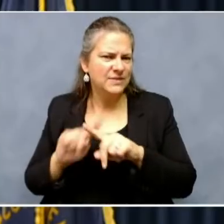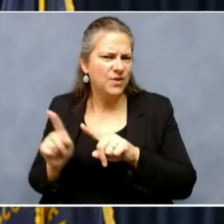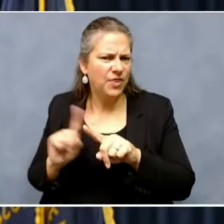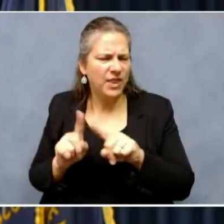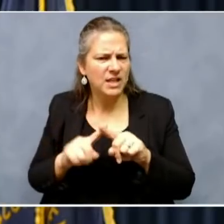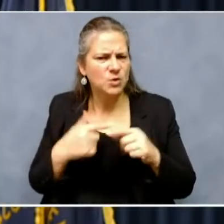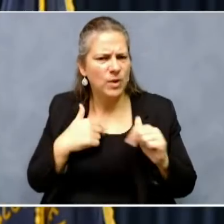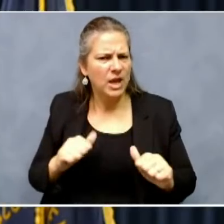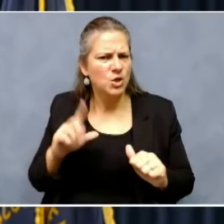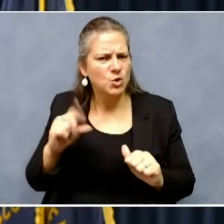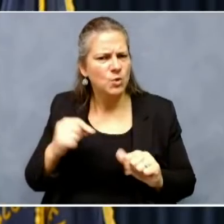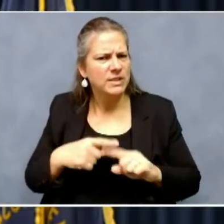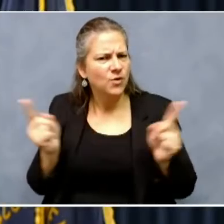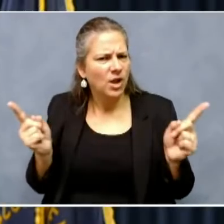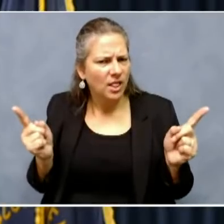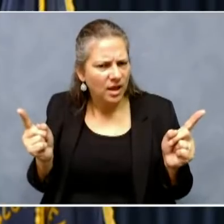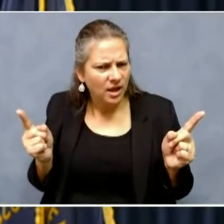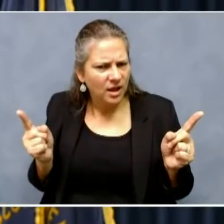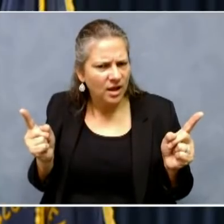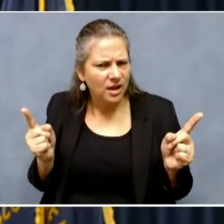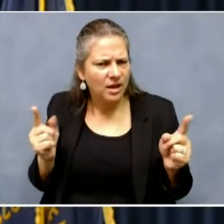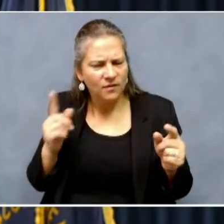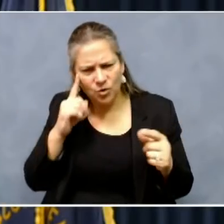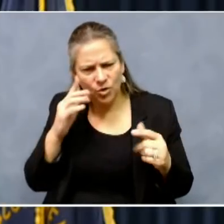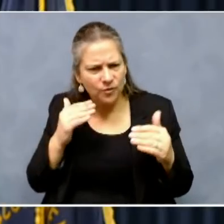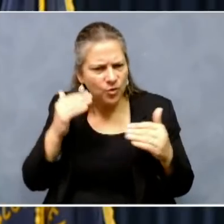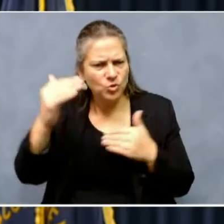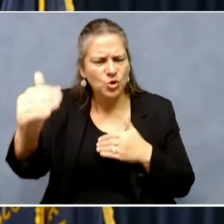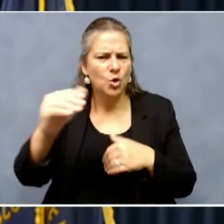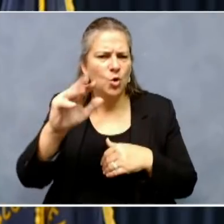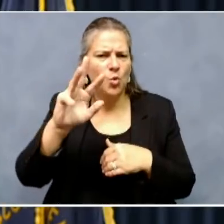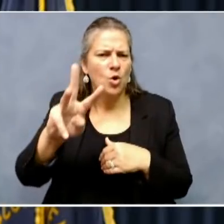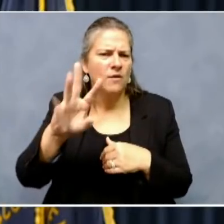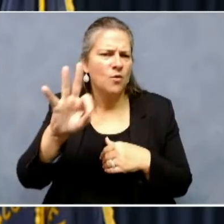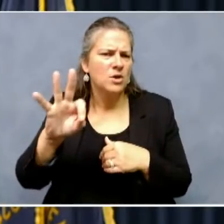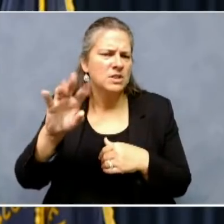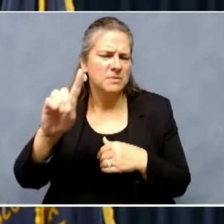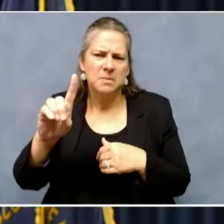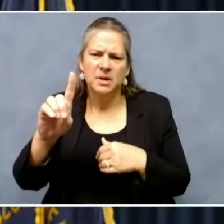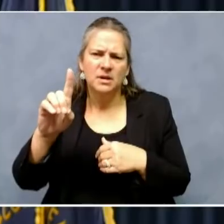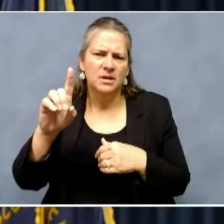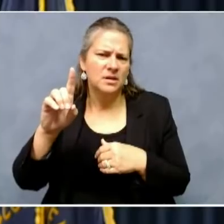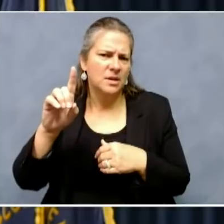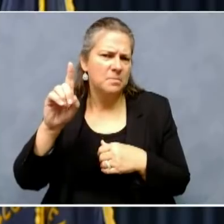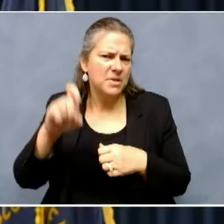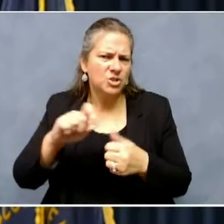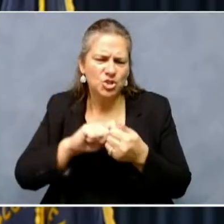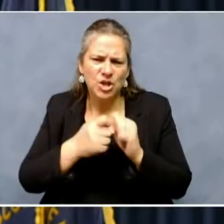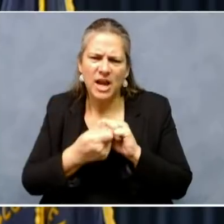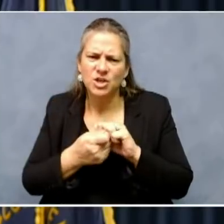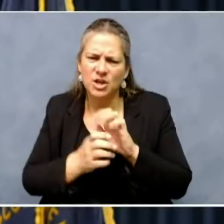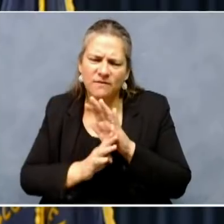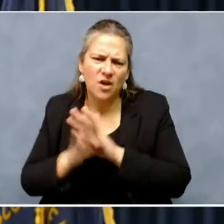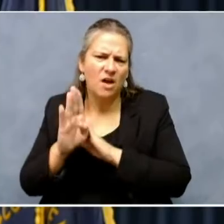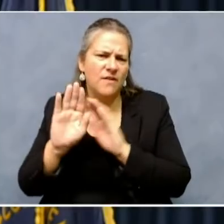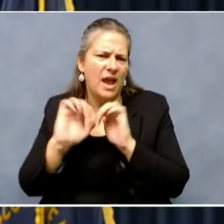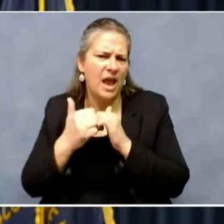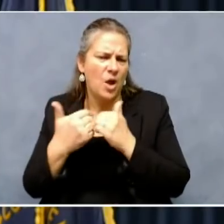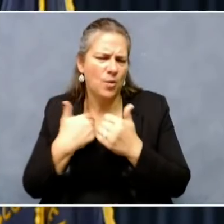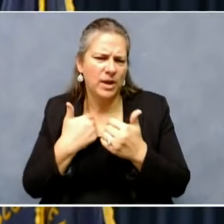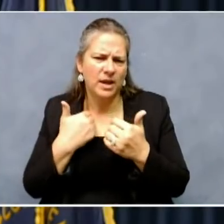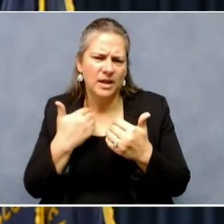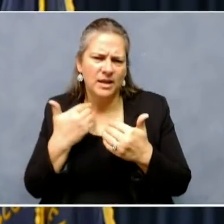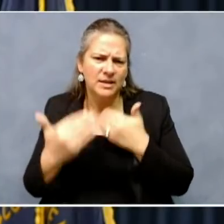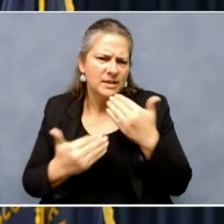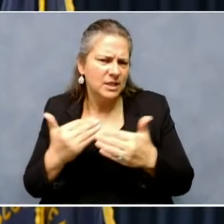do differently moving into the future. Workforce development is going to have to change and evolve in how we go about it. With